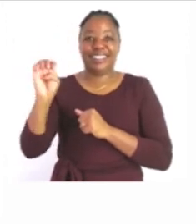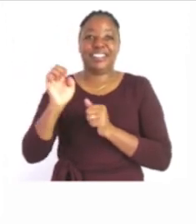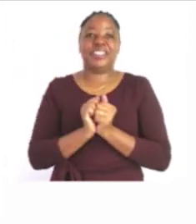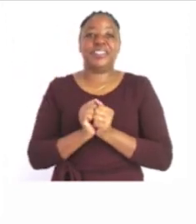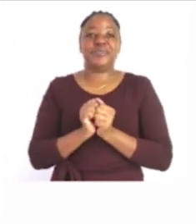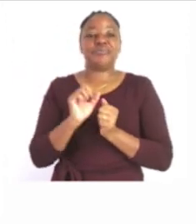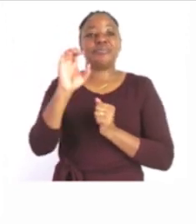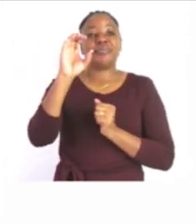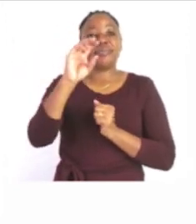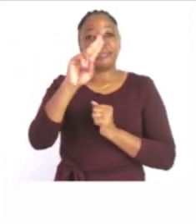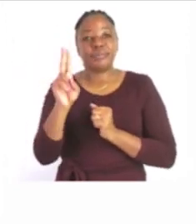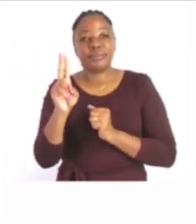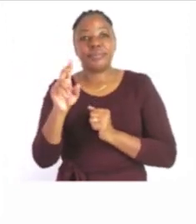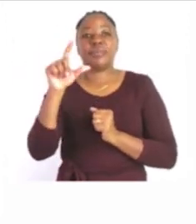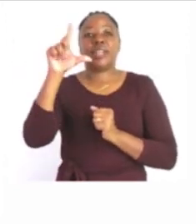lunch,